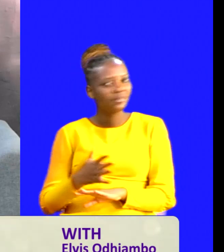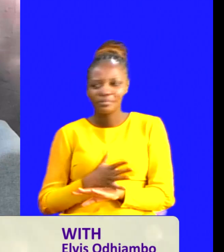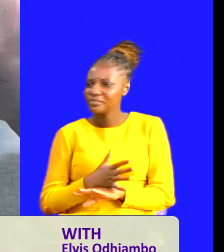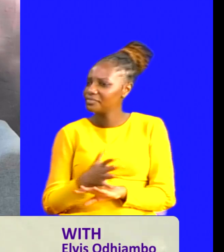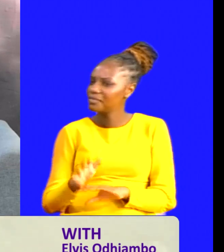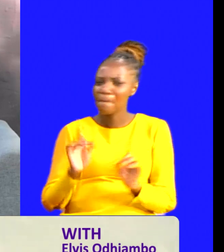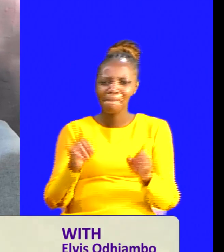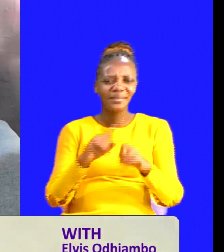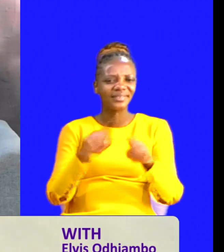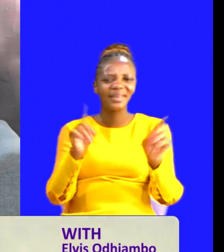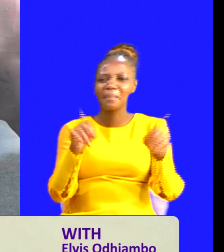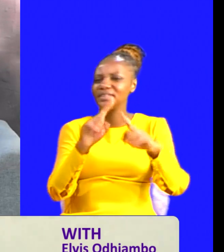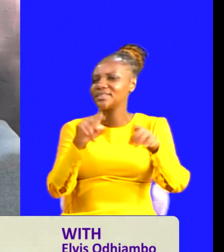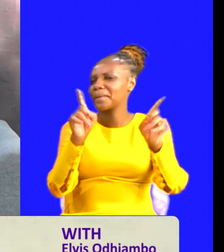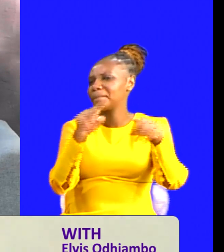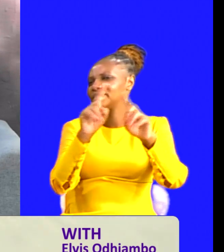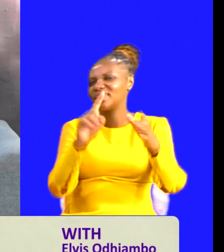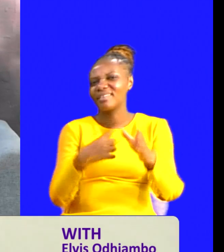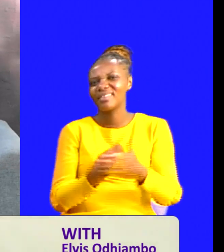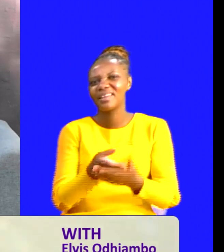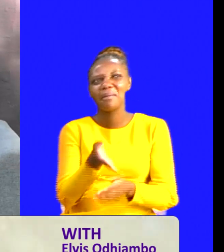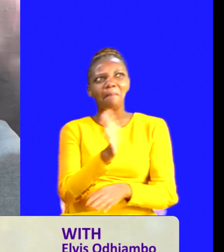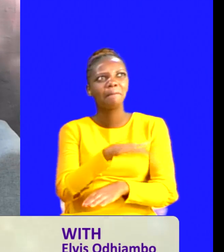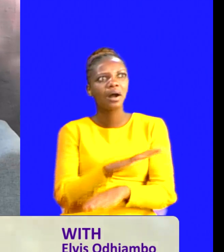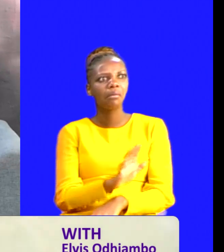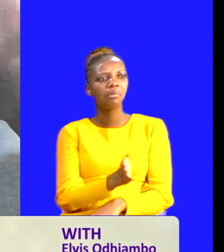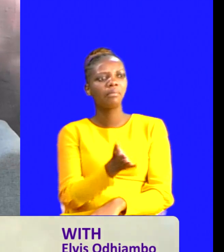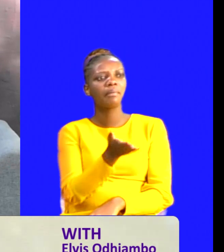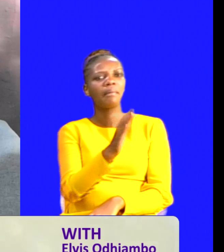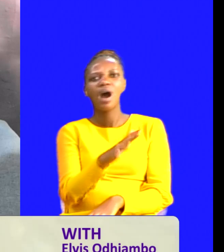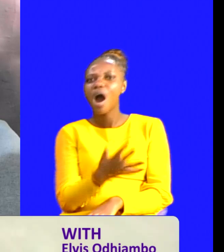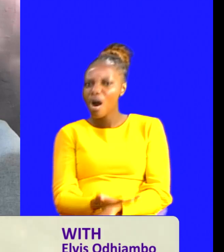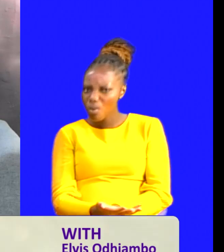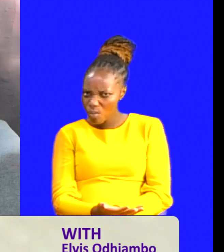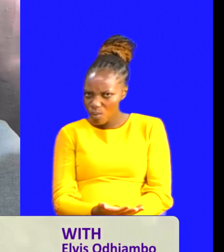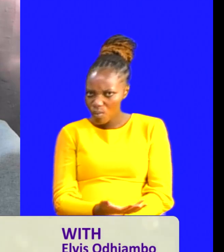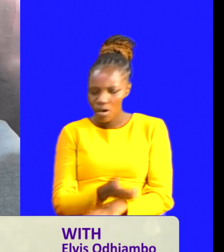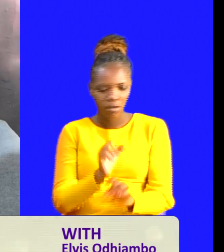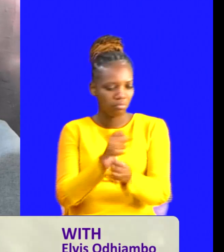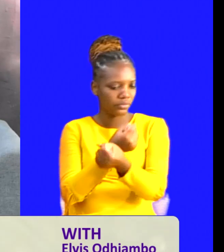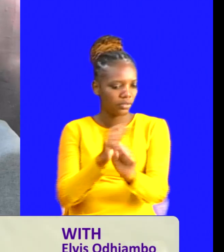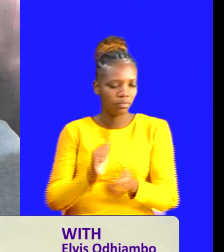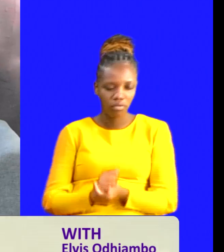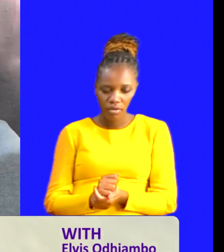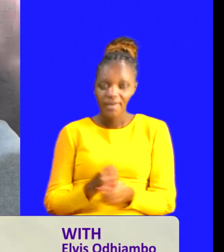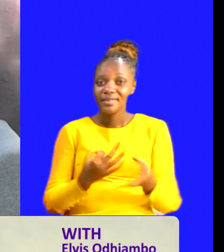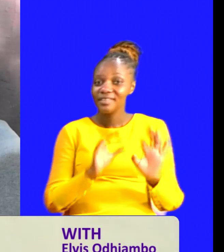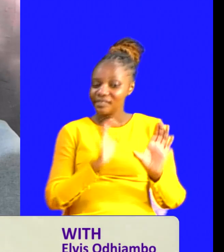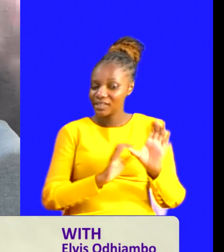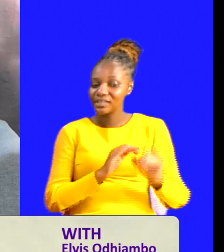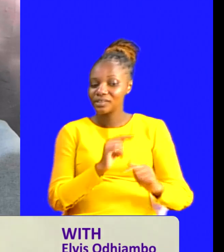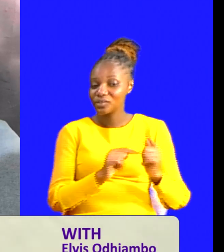make mistakes, then wait for you to bounce back and get positive results. Because if they continue the same trend, then when